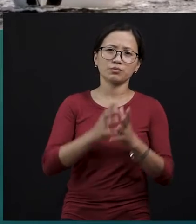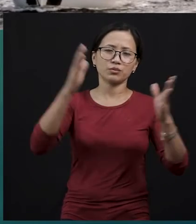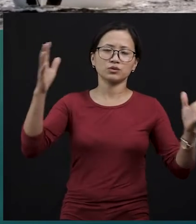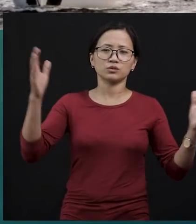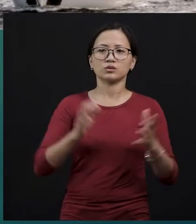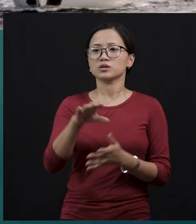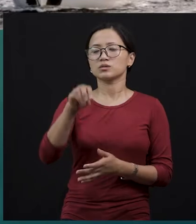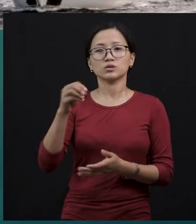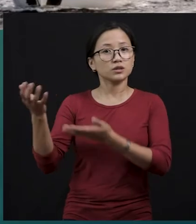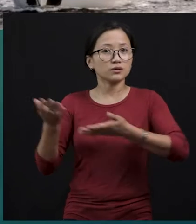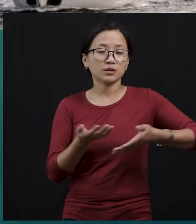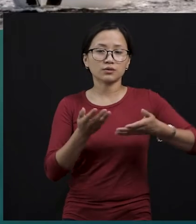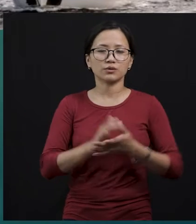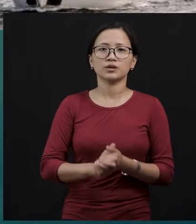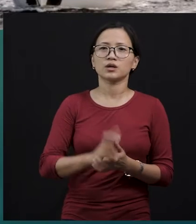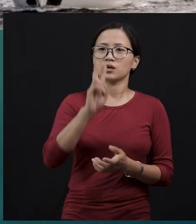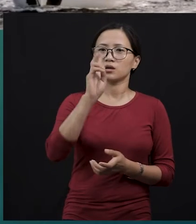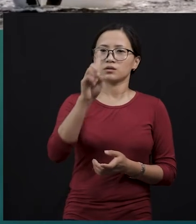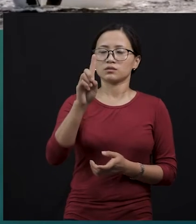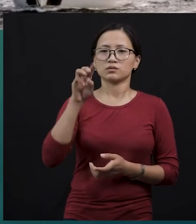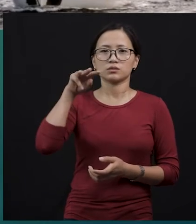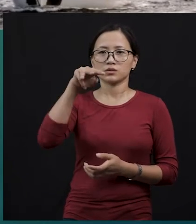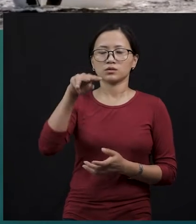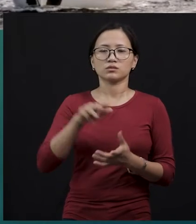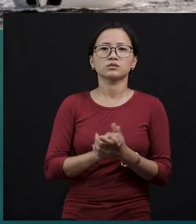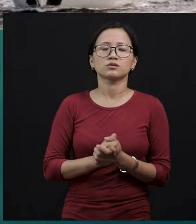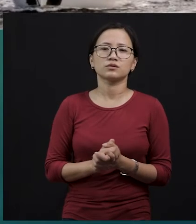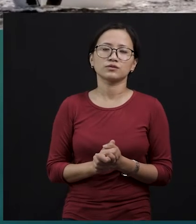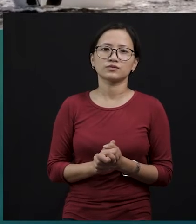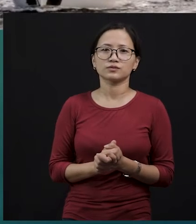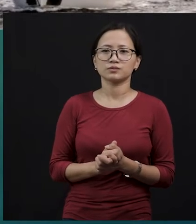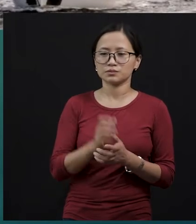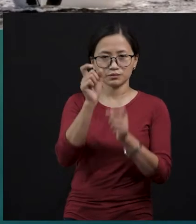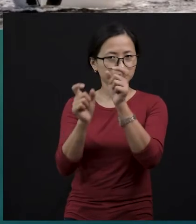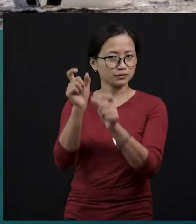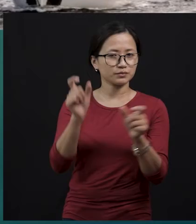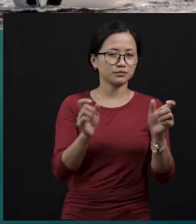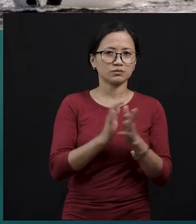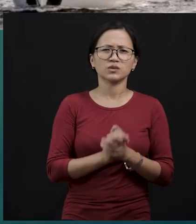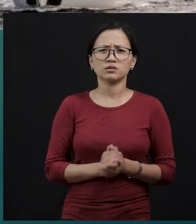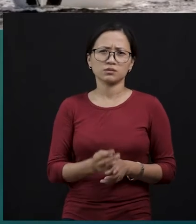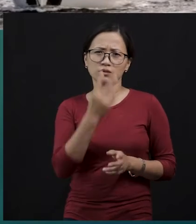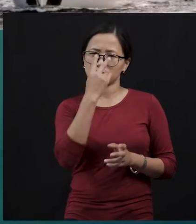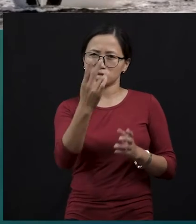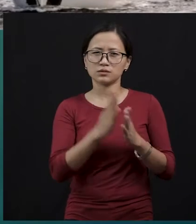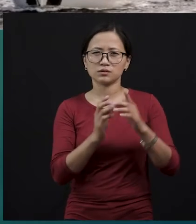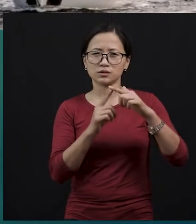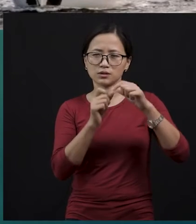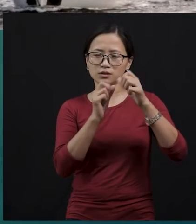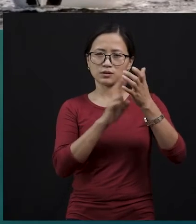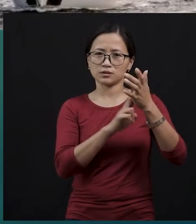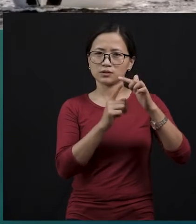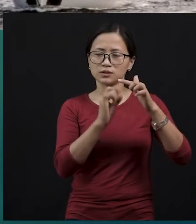of people. Have you watched the movie Titanic? We all have seen, I guess, and we see that there is